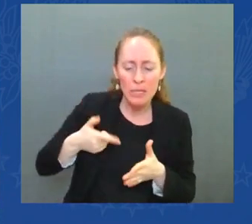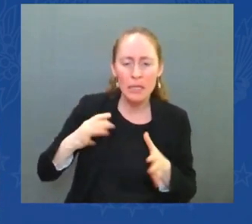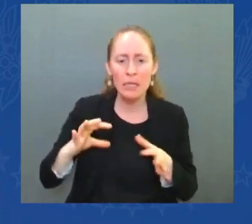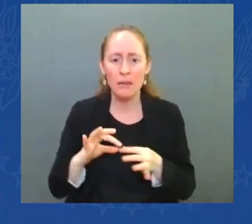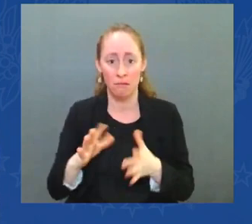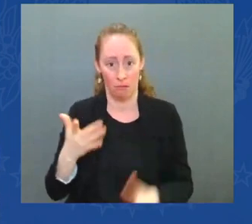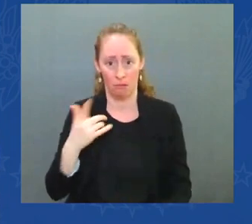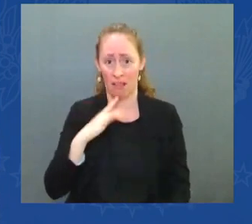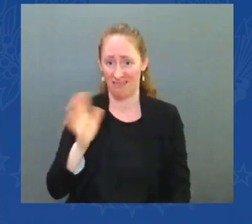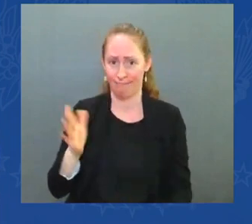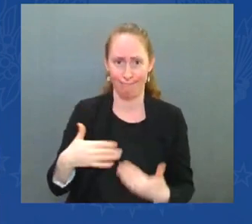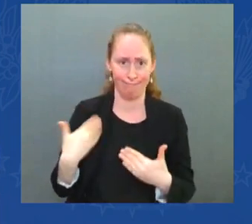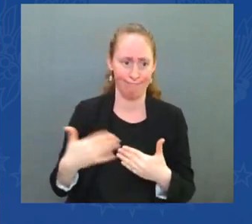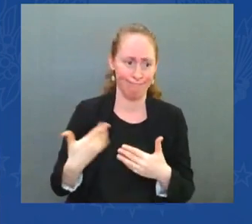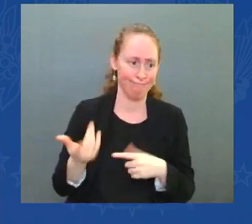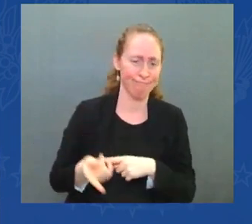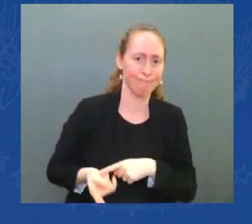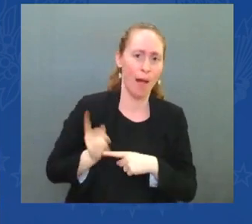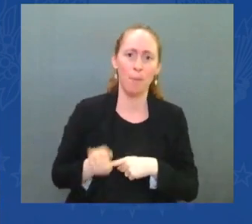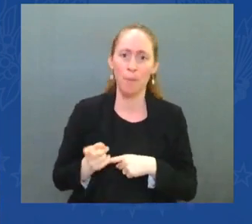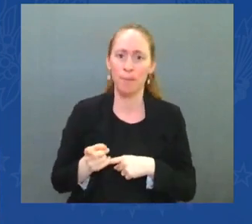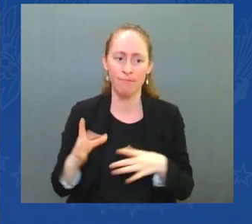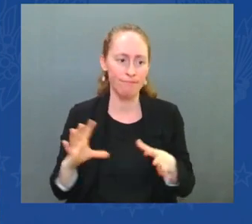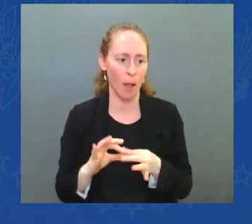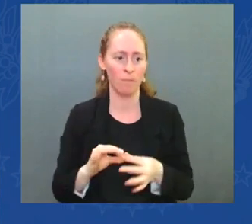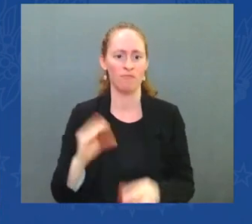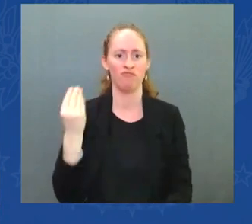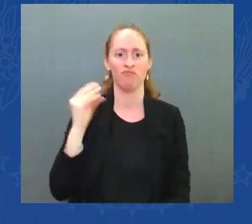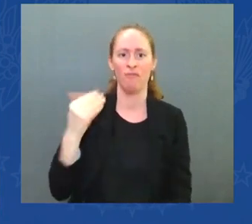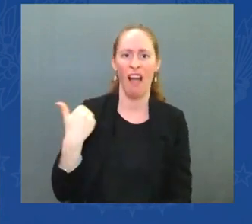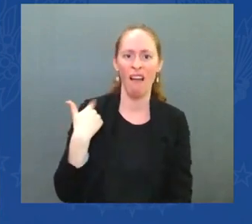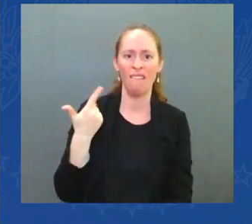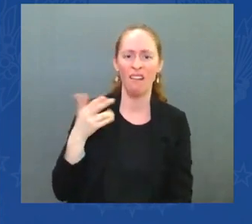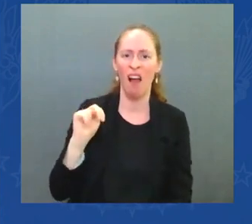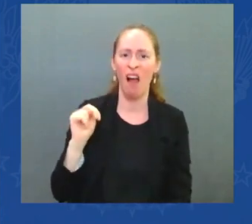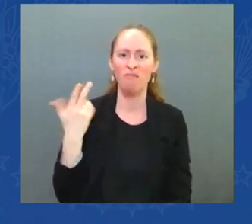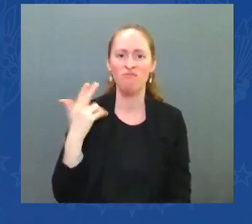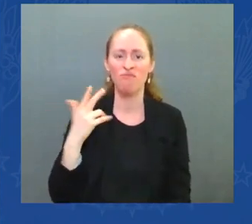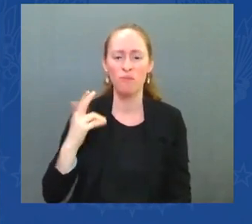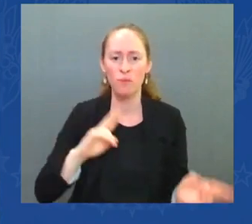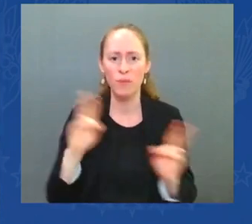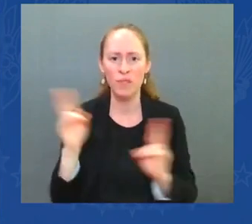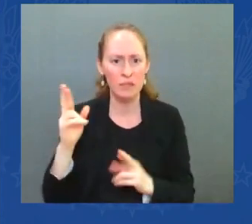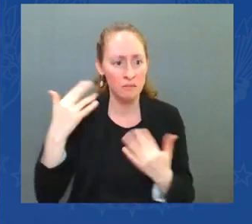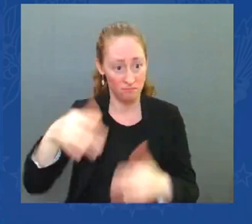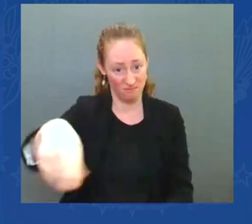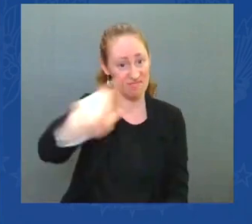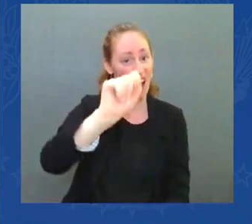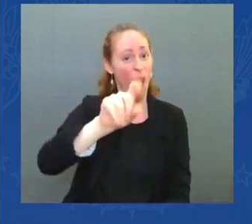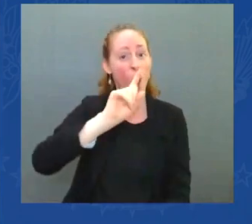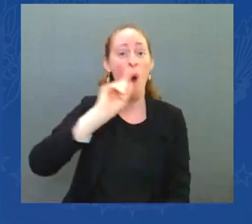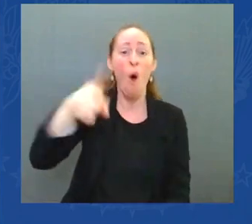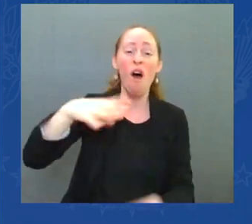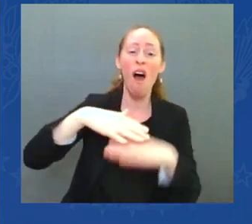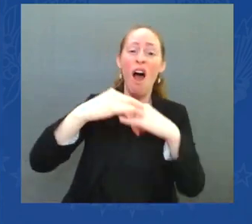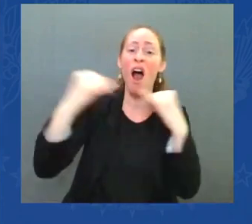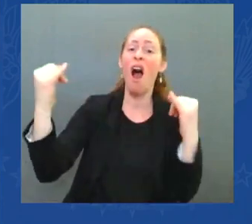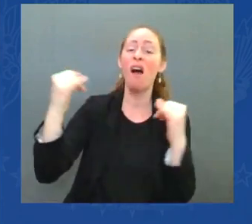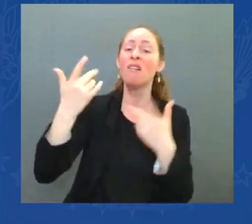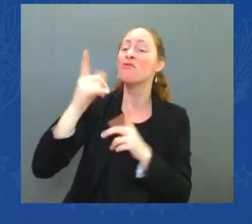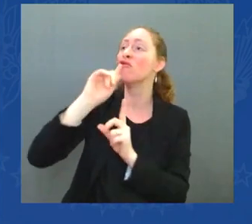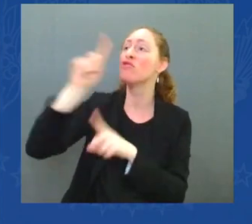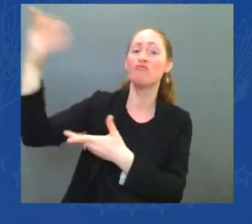Anyone can order it in the mail. Anyone. And folks, a